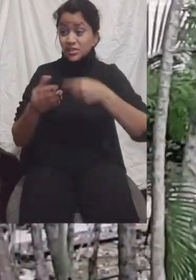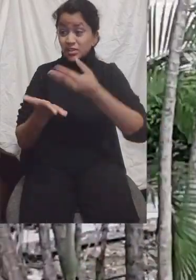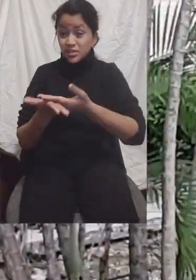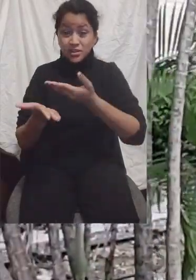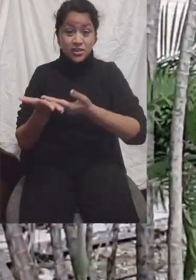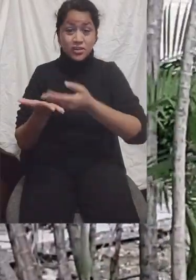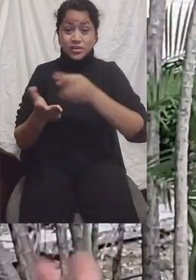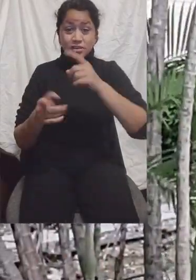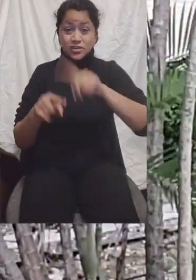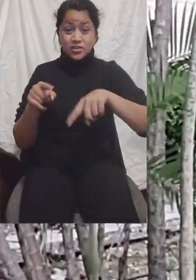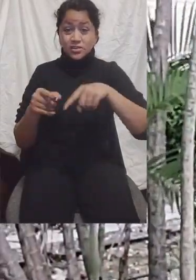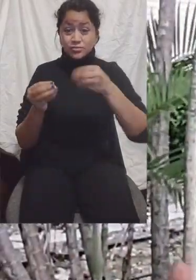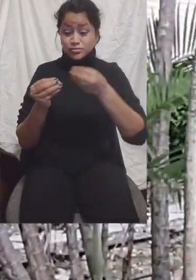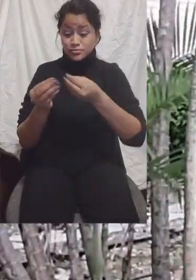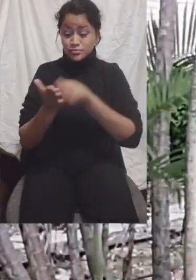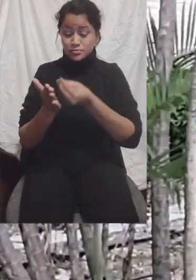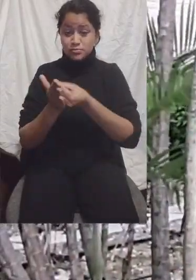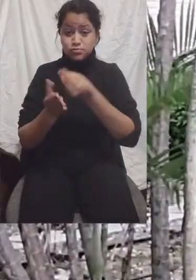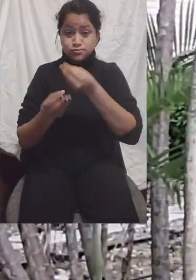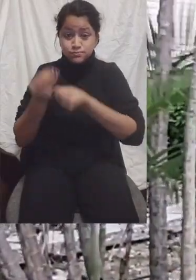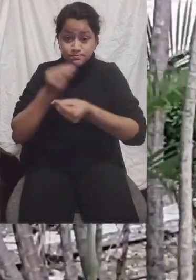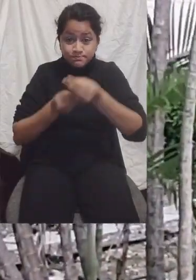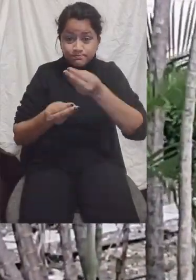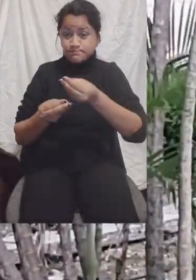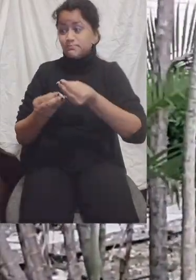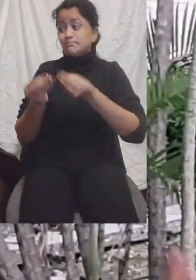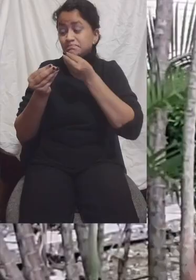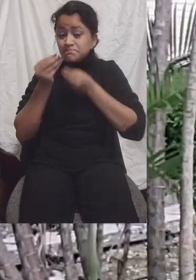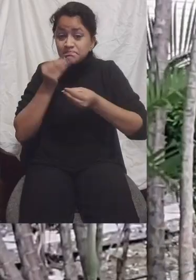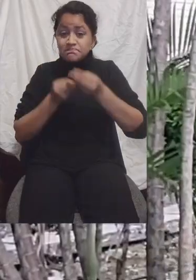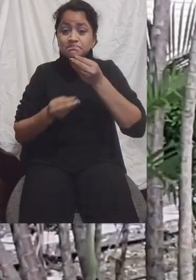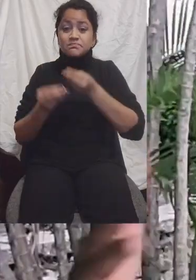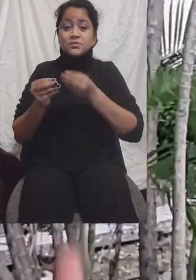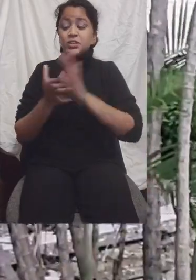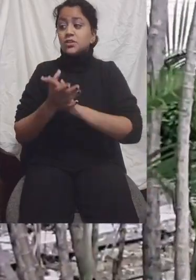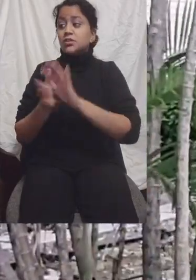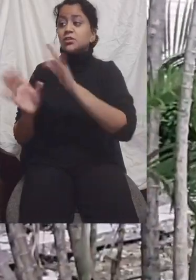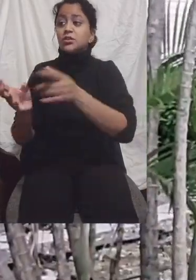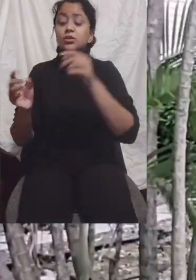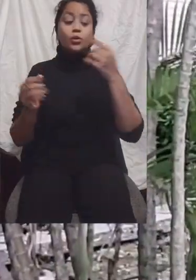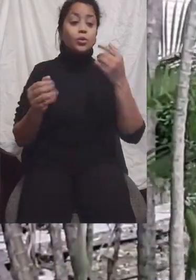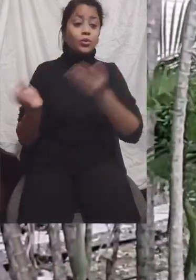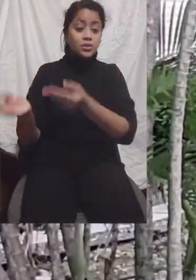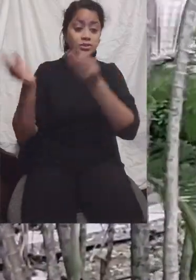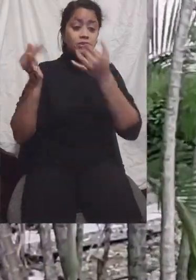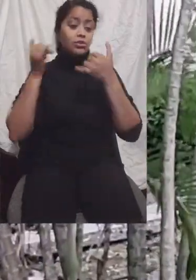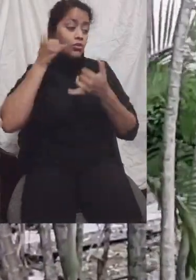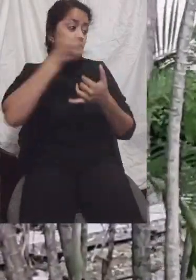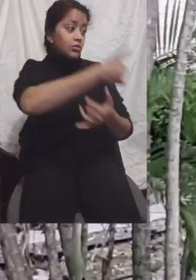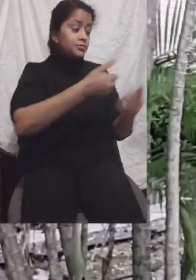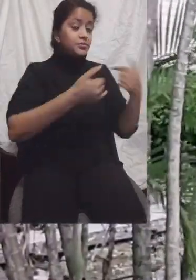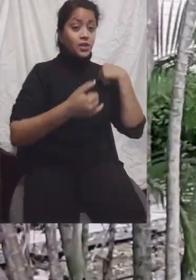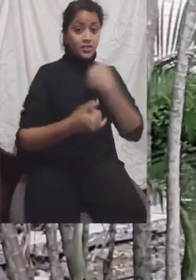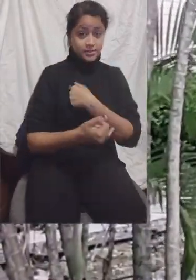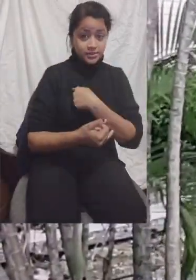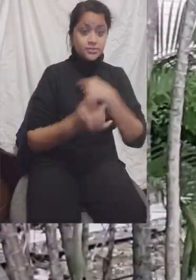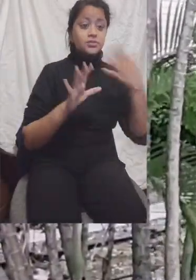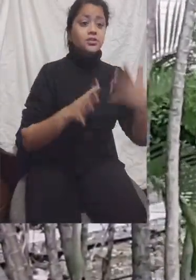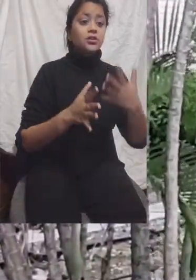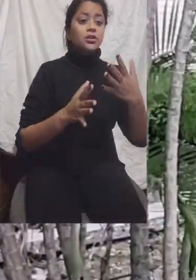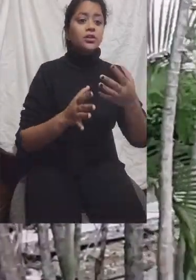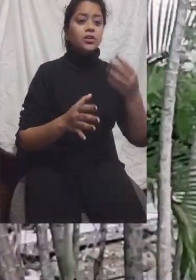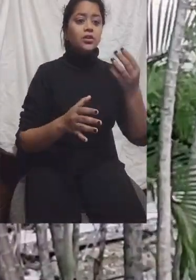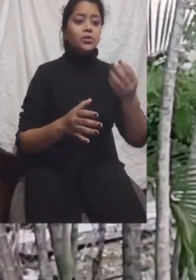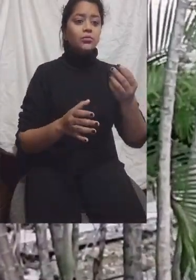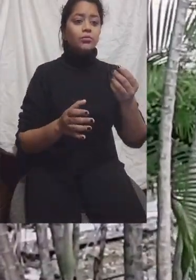community member called them to help with spay and neuter, if they couldn't afford to do it at the shelter, then they would give our